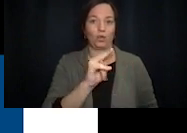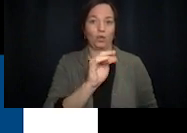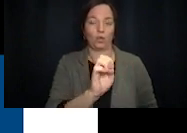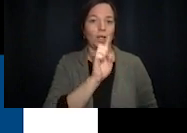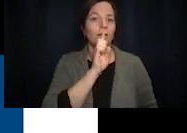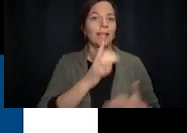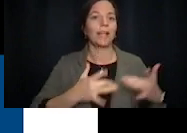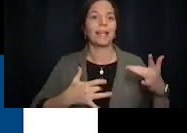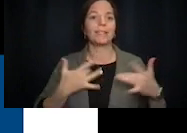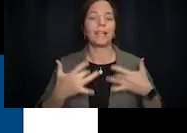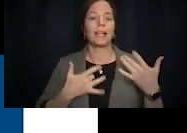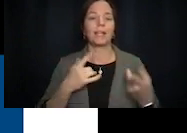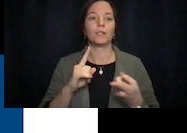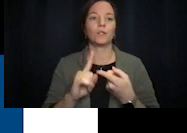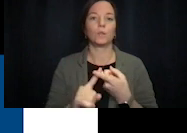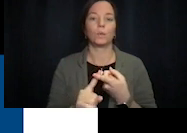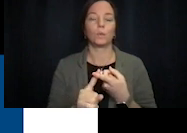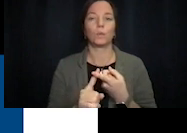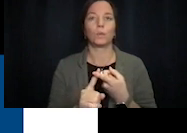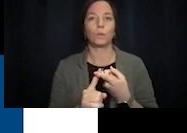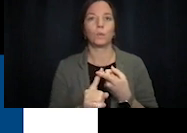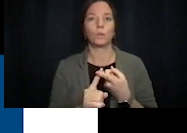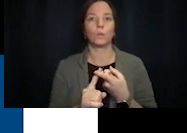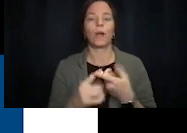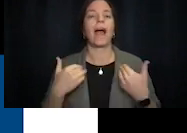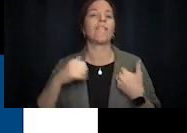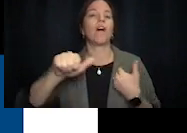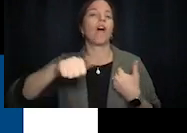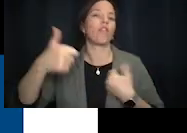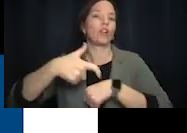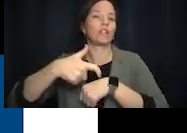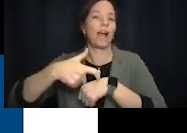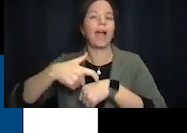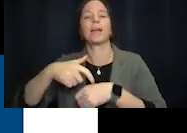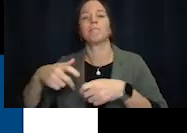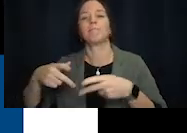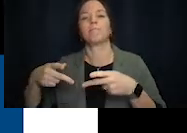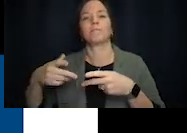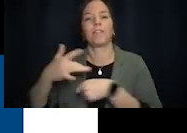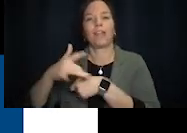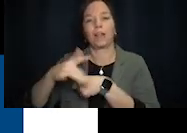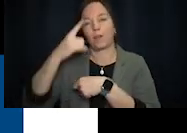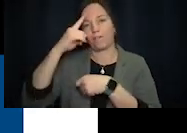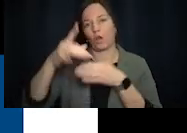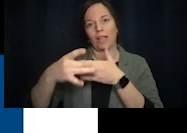excited to exist in other spaces of faculty leadership moving